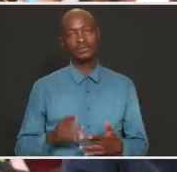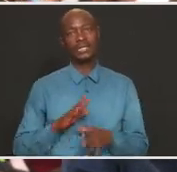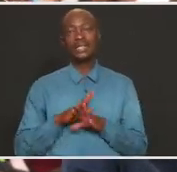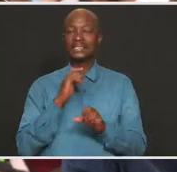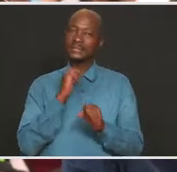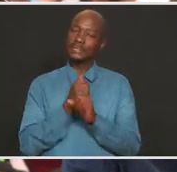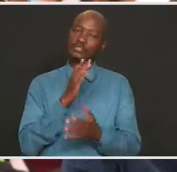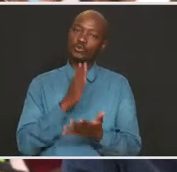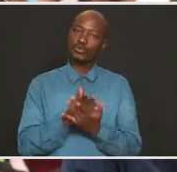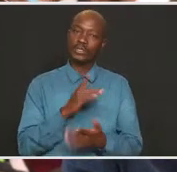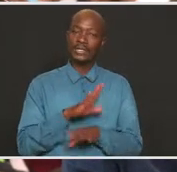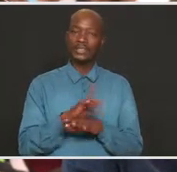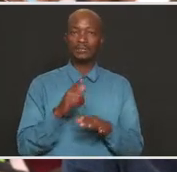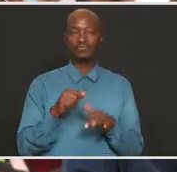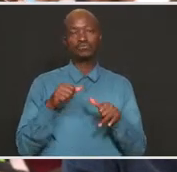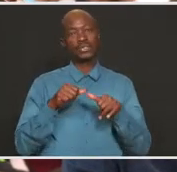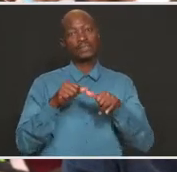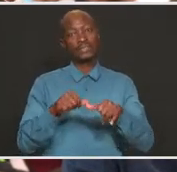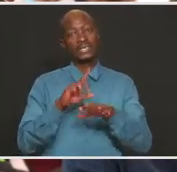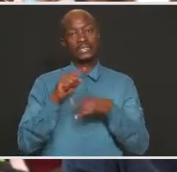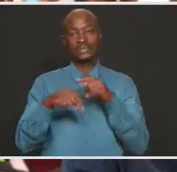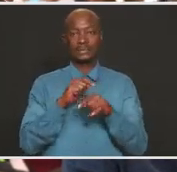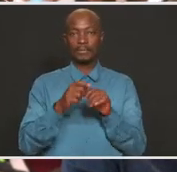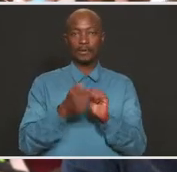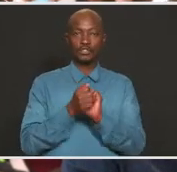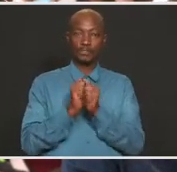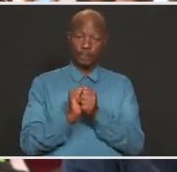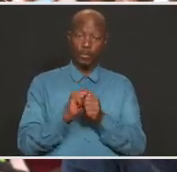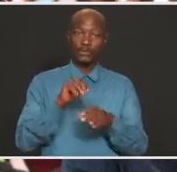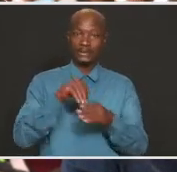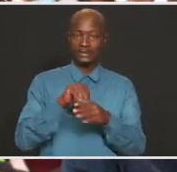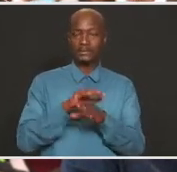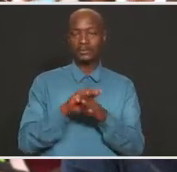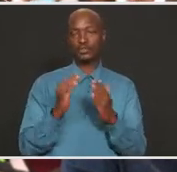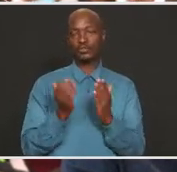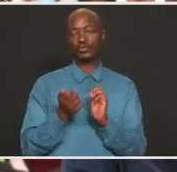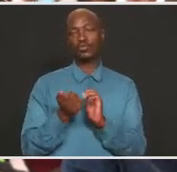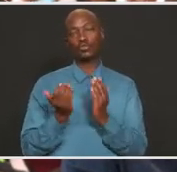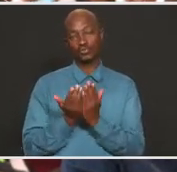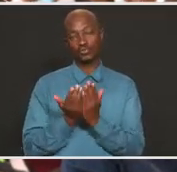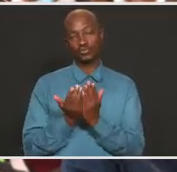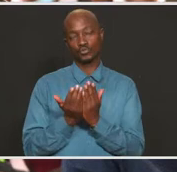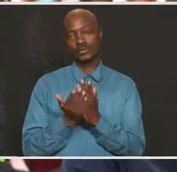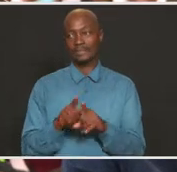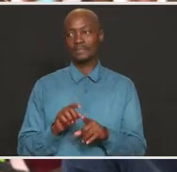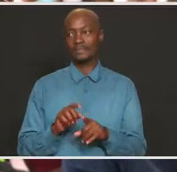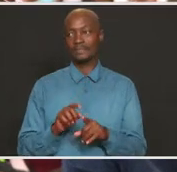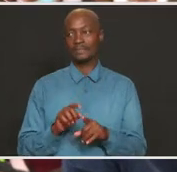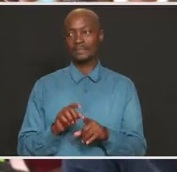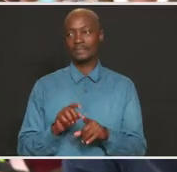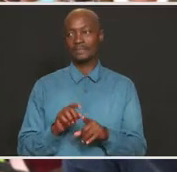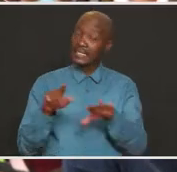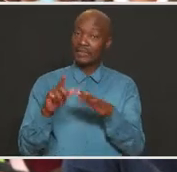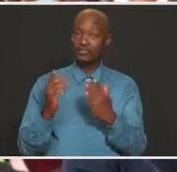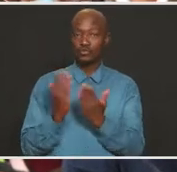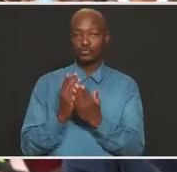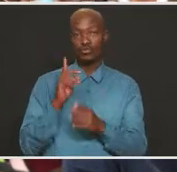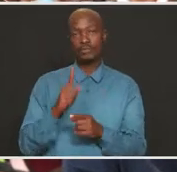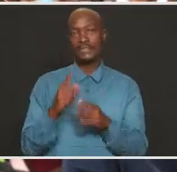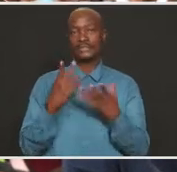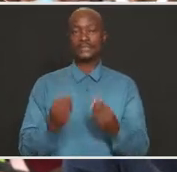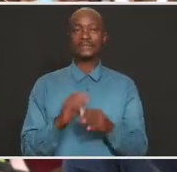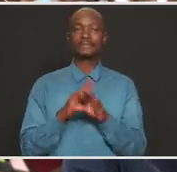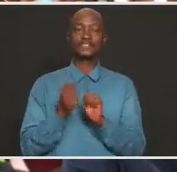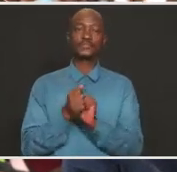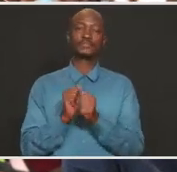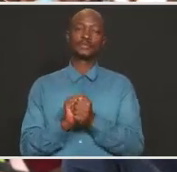that we emphasize in terms of Sports at the school each and every school must have sports because